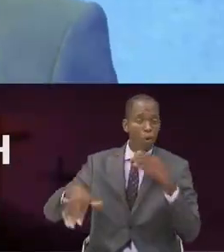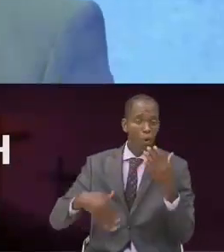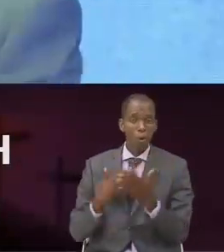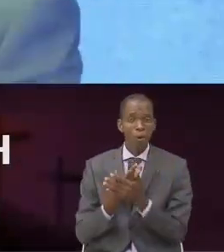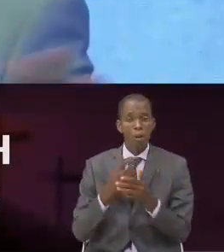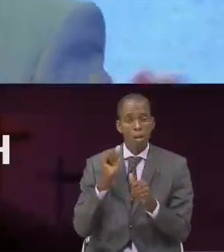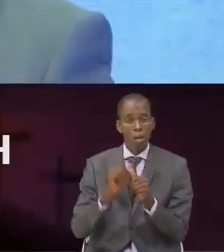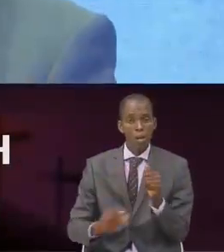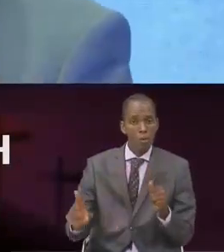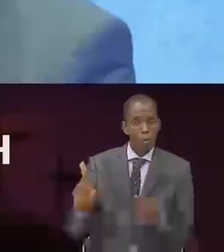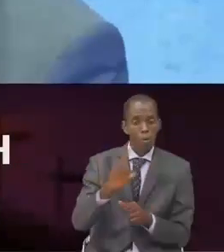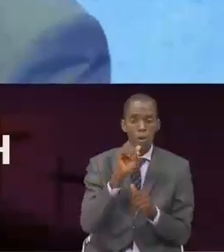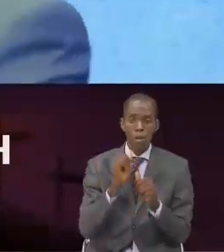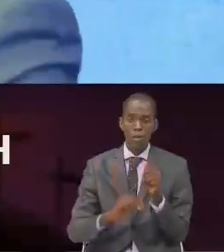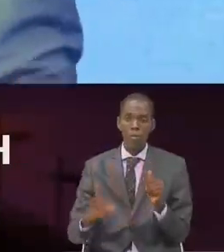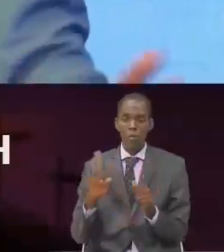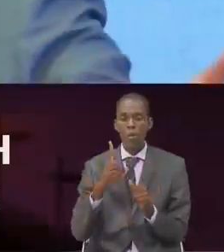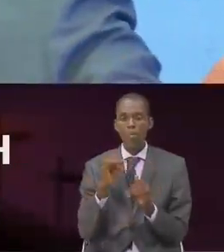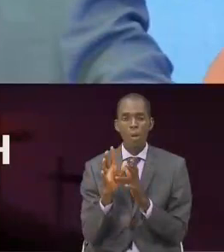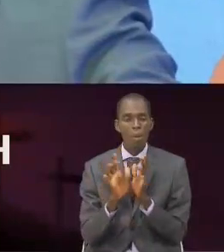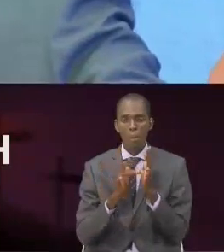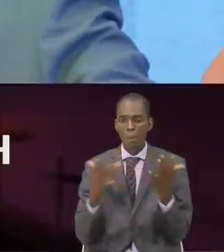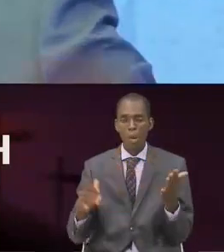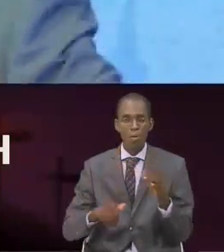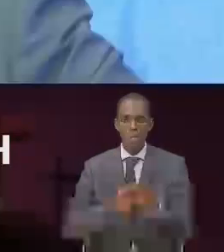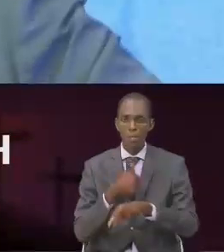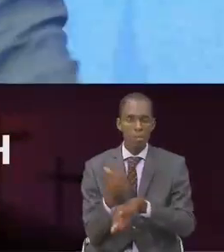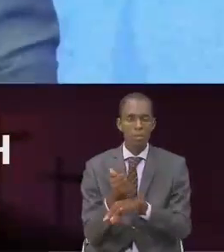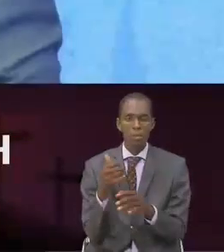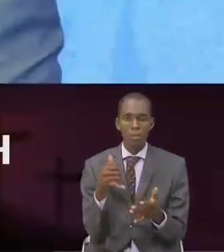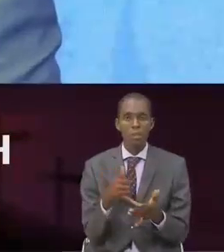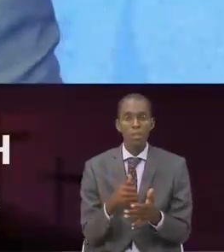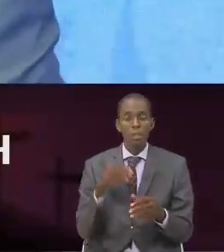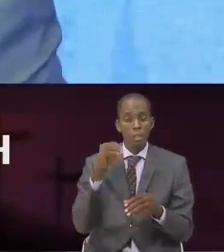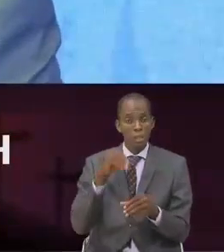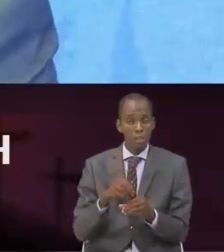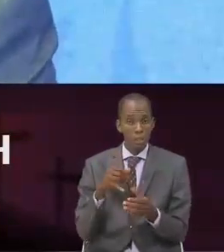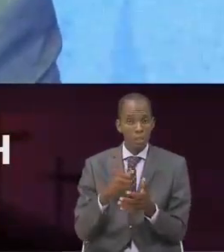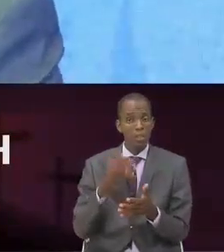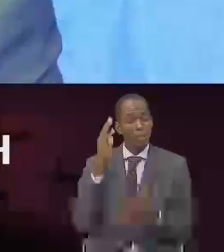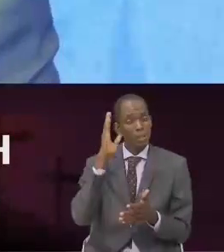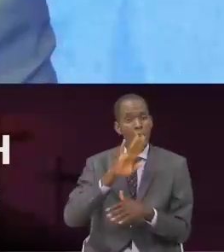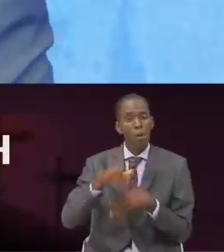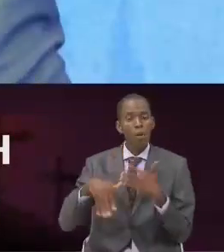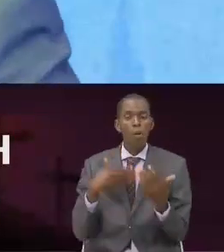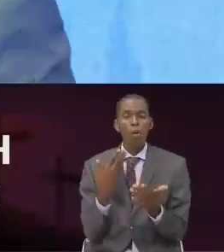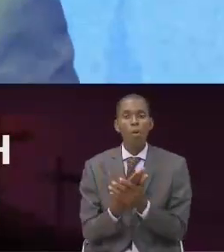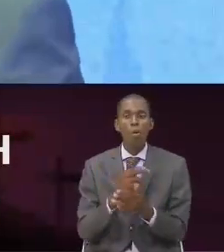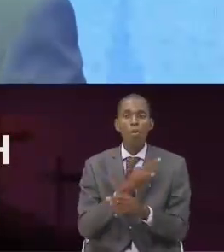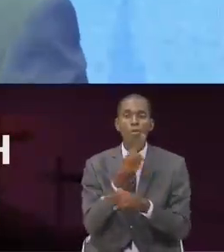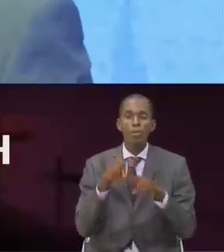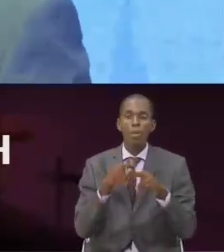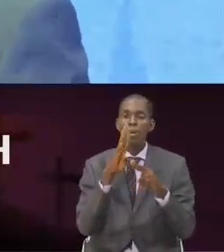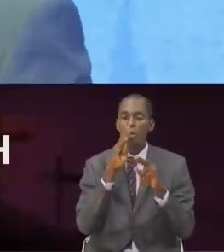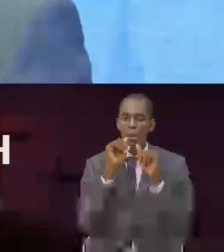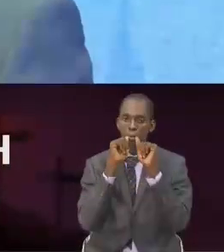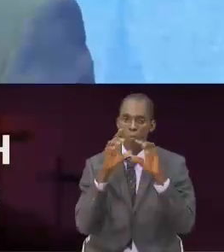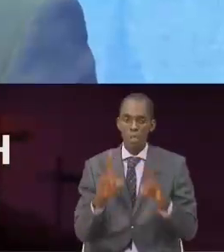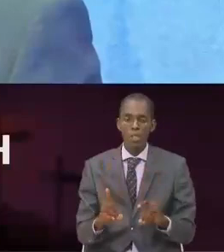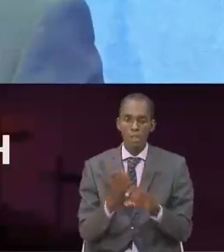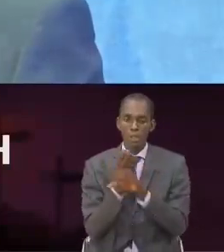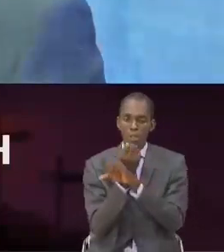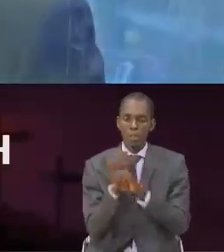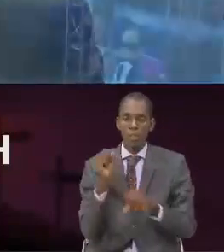nations, and it's for all the Gentiles, everyone, everywhere. The scripture has confirmed, in thee shall